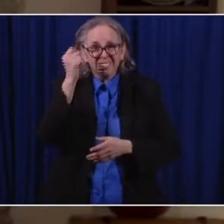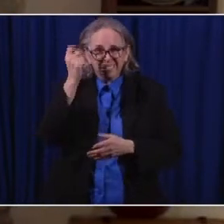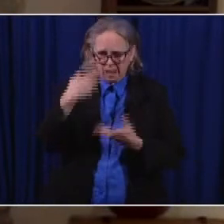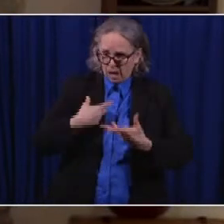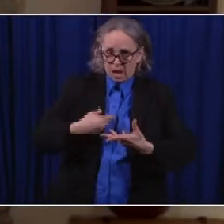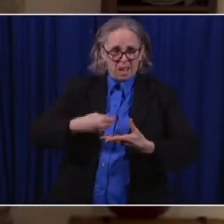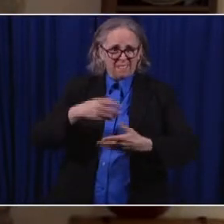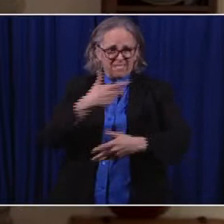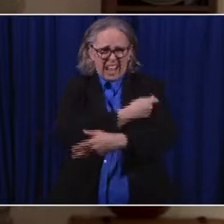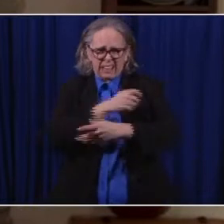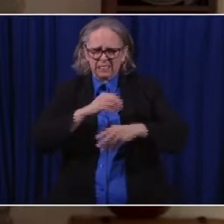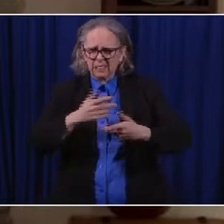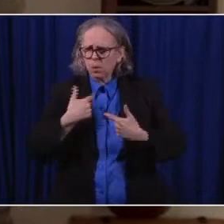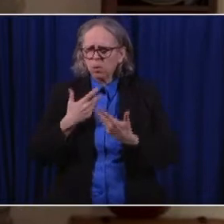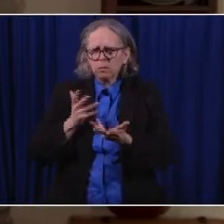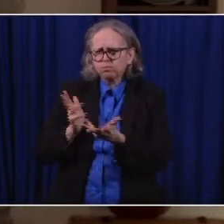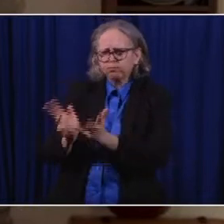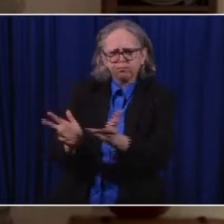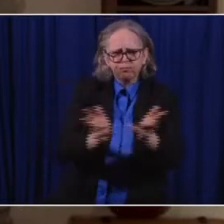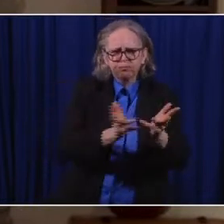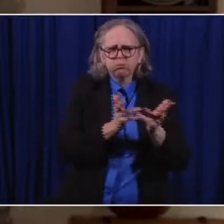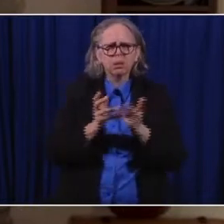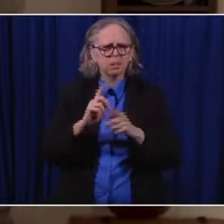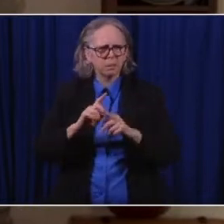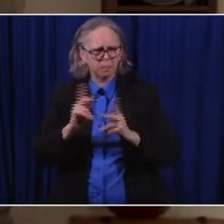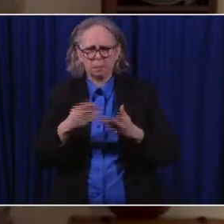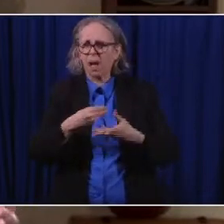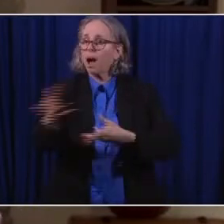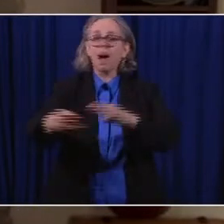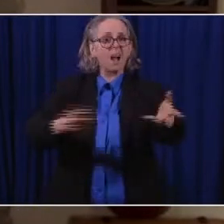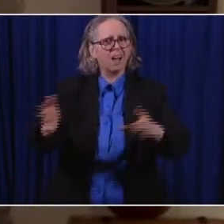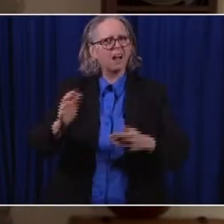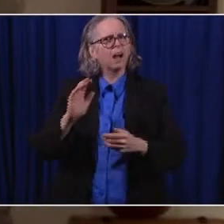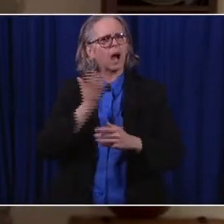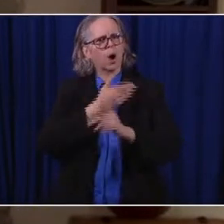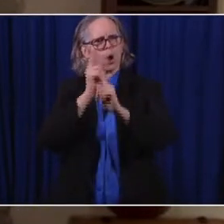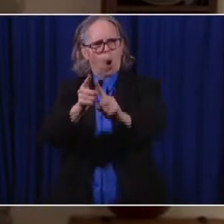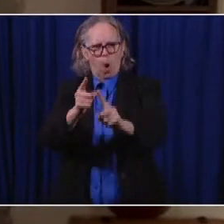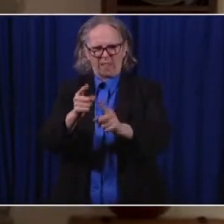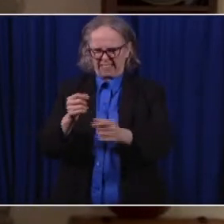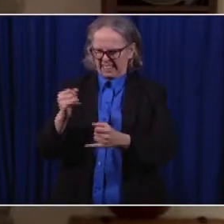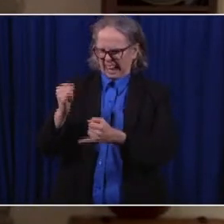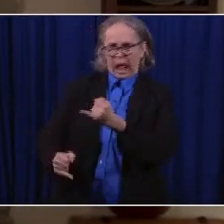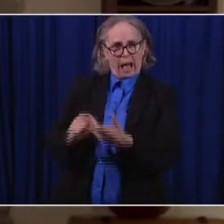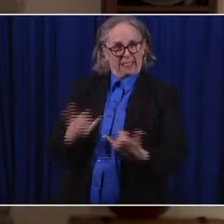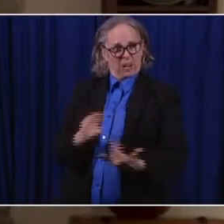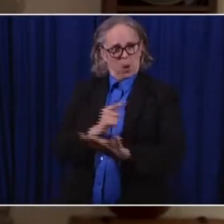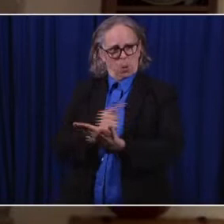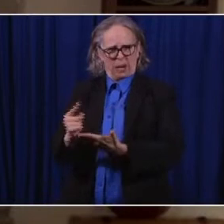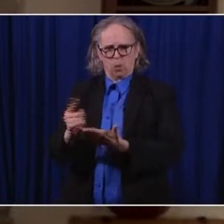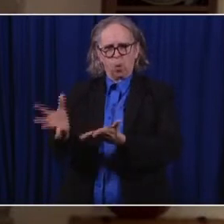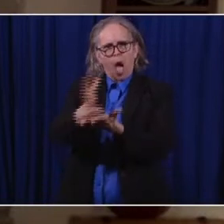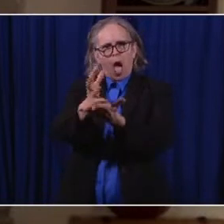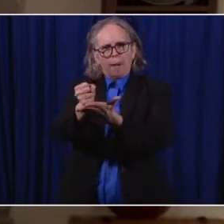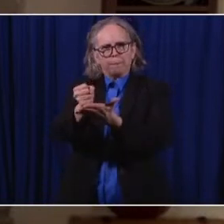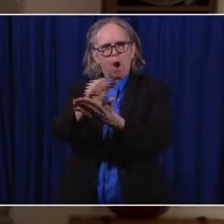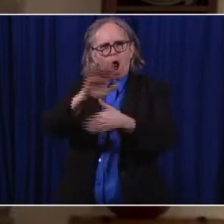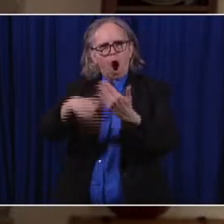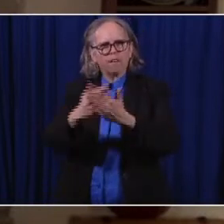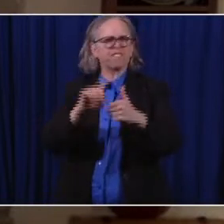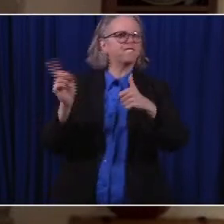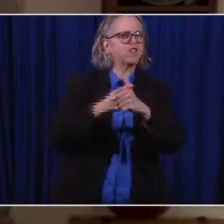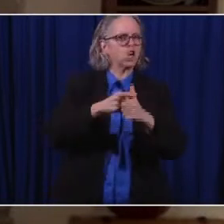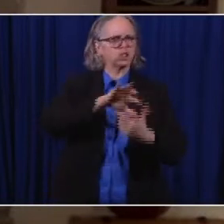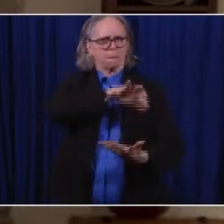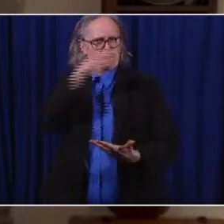vaccinated, by the end of this week. In other words, they will go through a process. Some of them are doing a trial run day